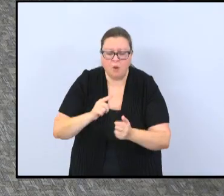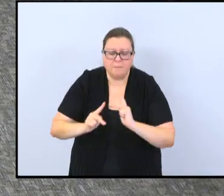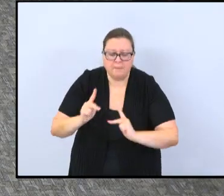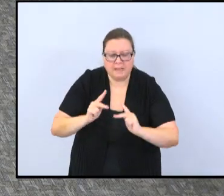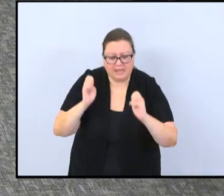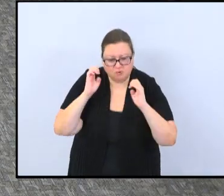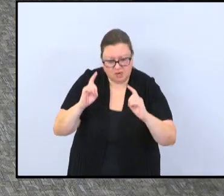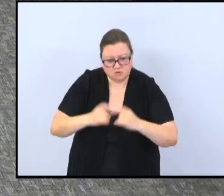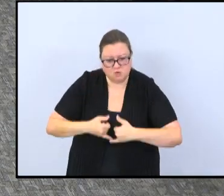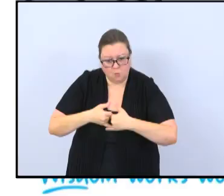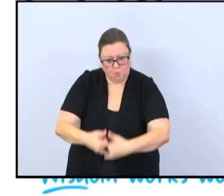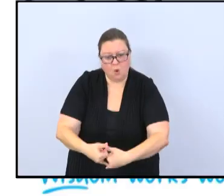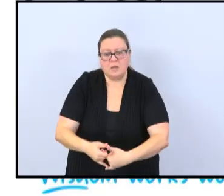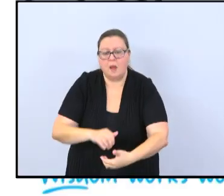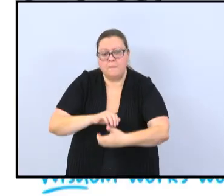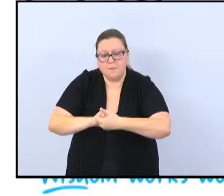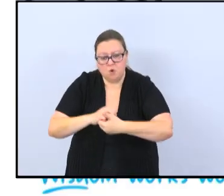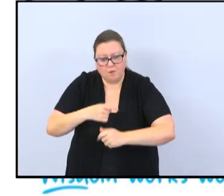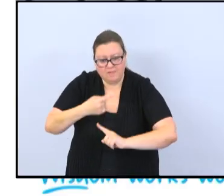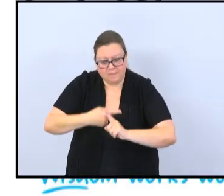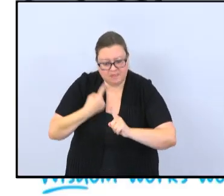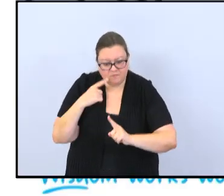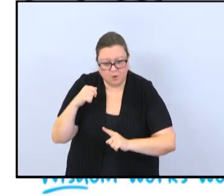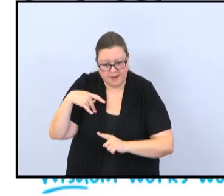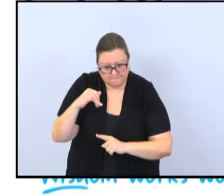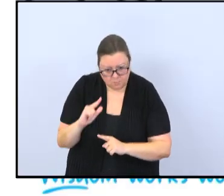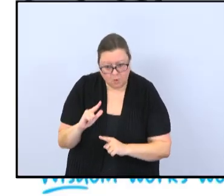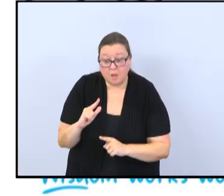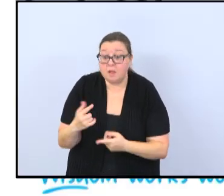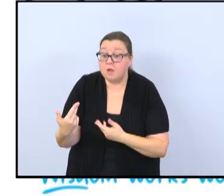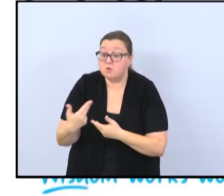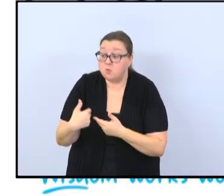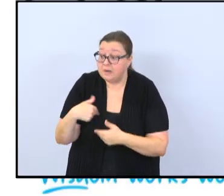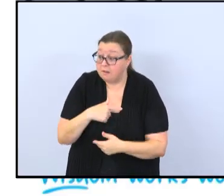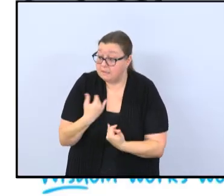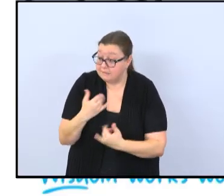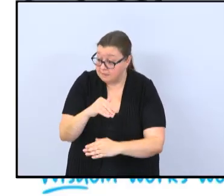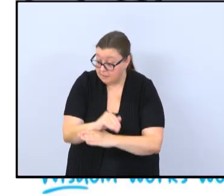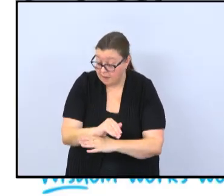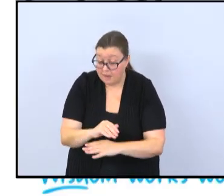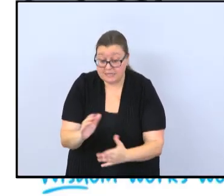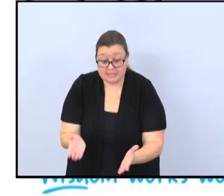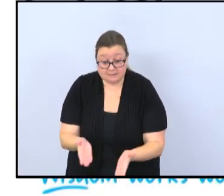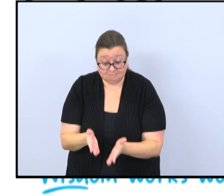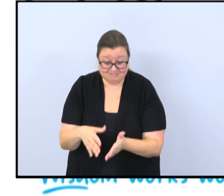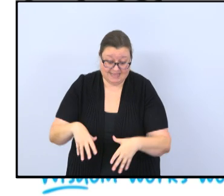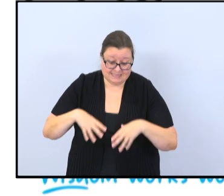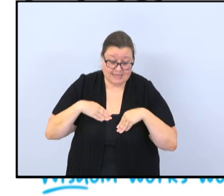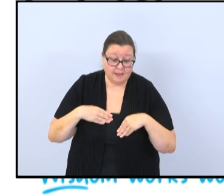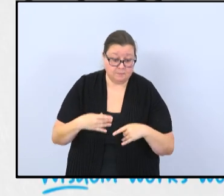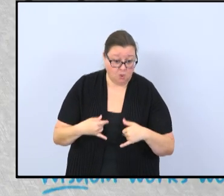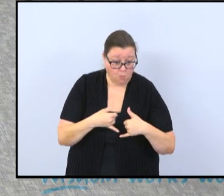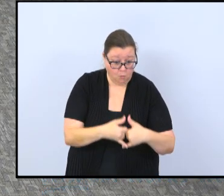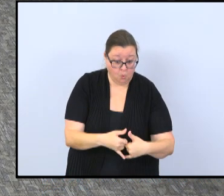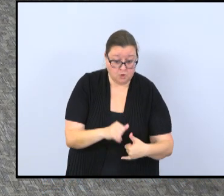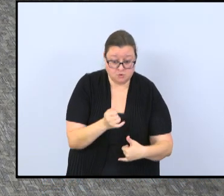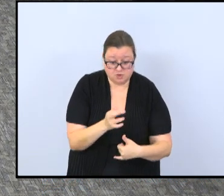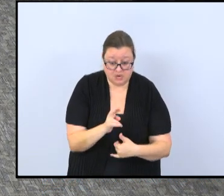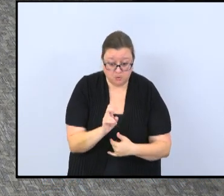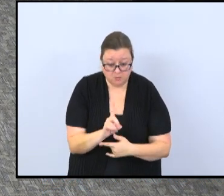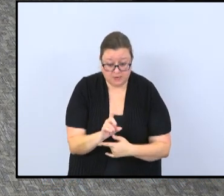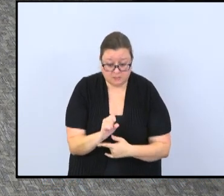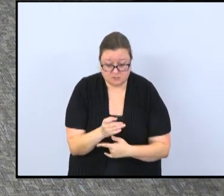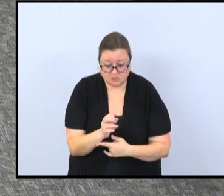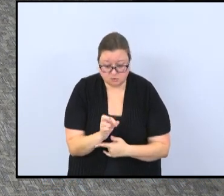ISD's Community Partner of the Month for April. Joining us this evening to accept the award are Jarrett Sturzinger